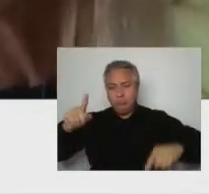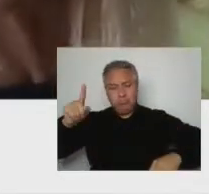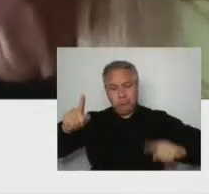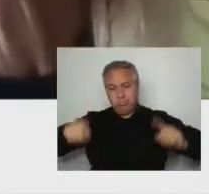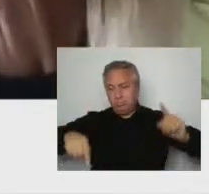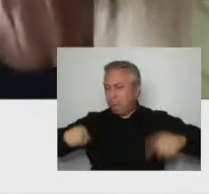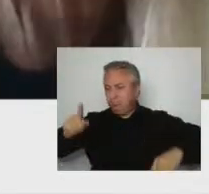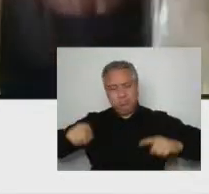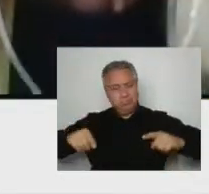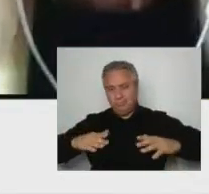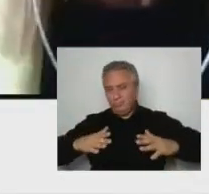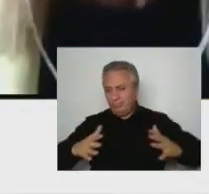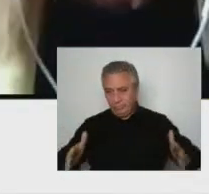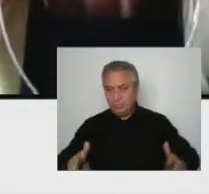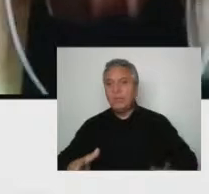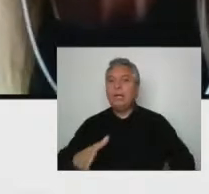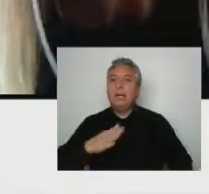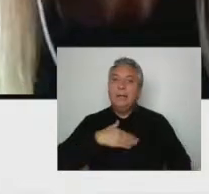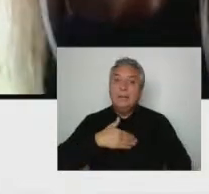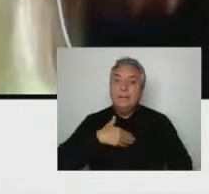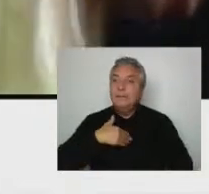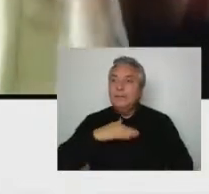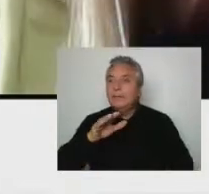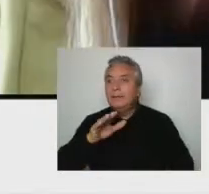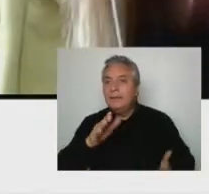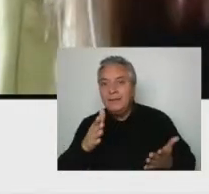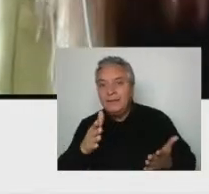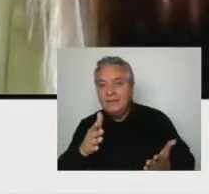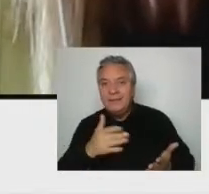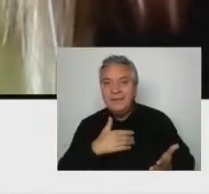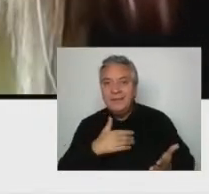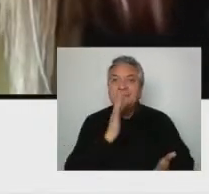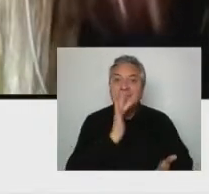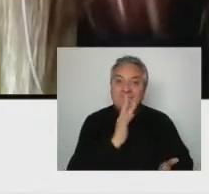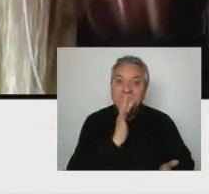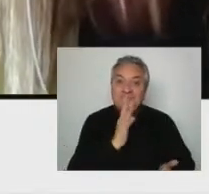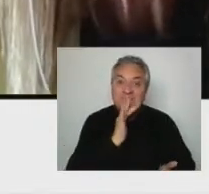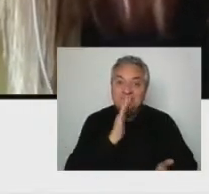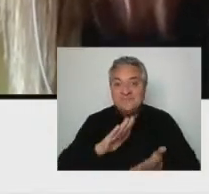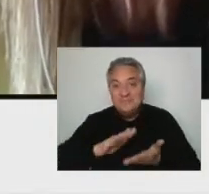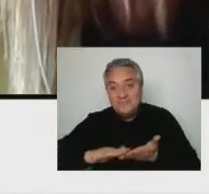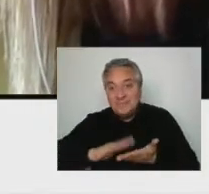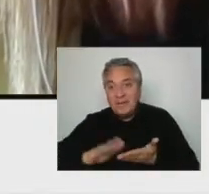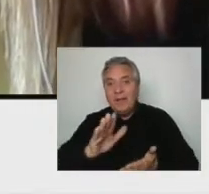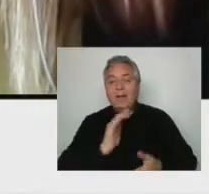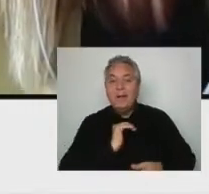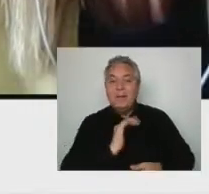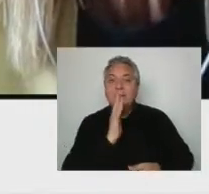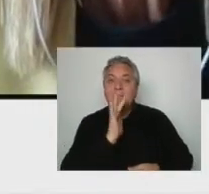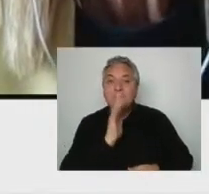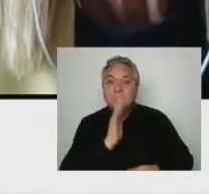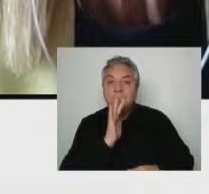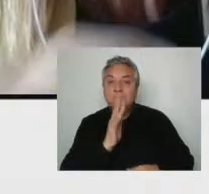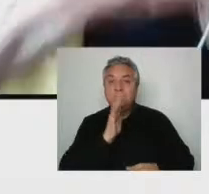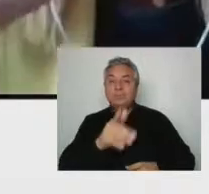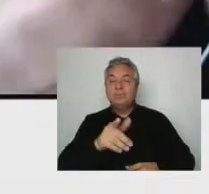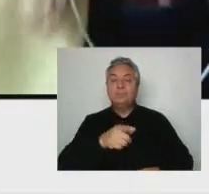as unequal as you have all shown, and I'll speak in Portuñol, please excuse me for that.